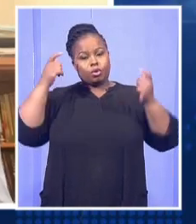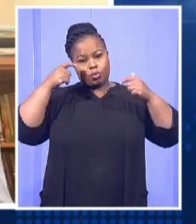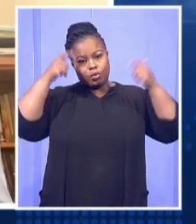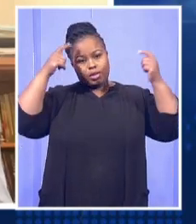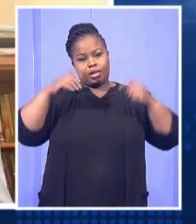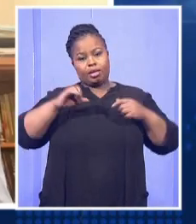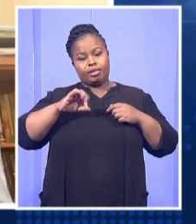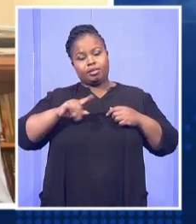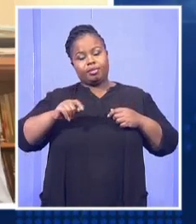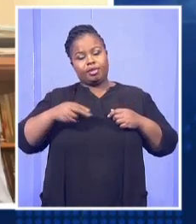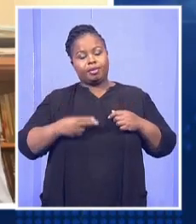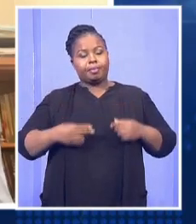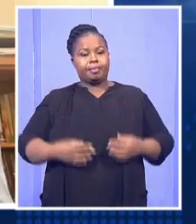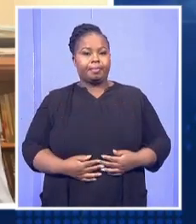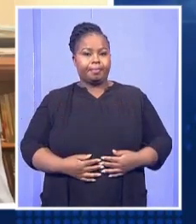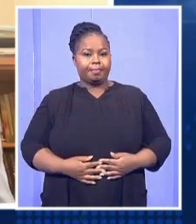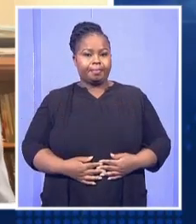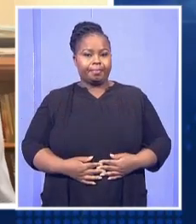ourselves?